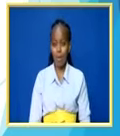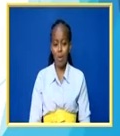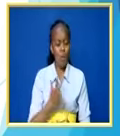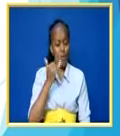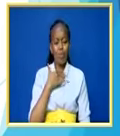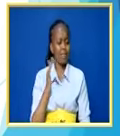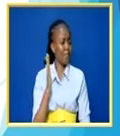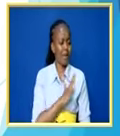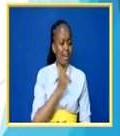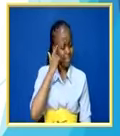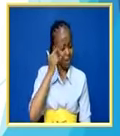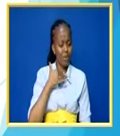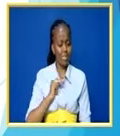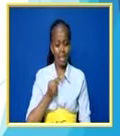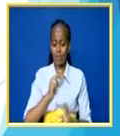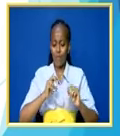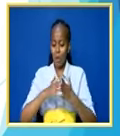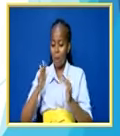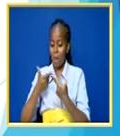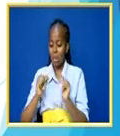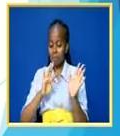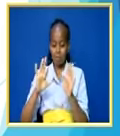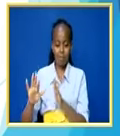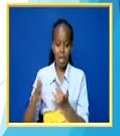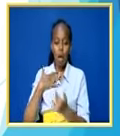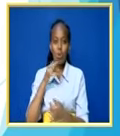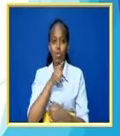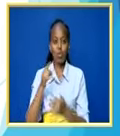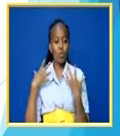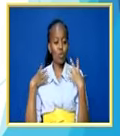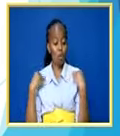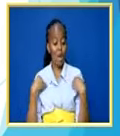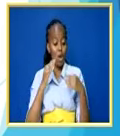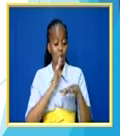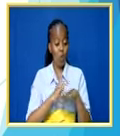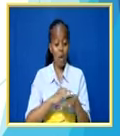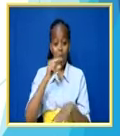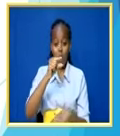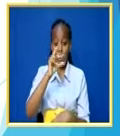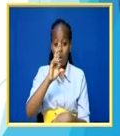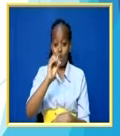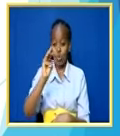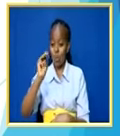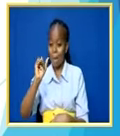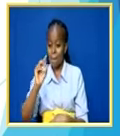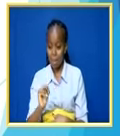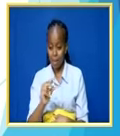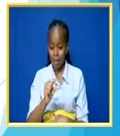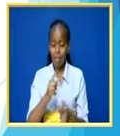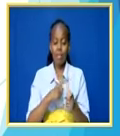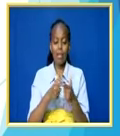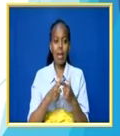wants us to find more. We had fun at the puzzle. So I want you mm-hmm. to practice good grooming and discuss the importance of good